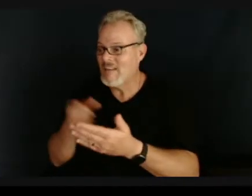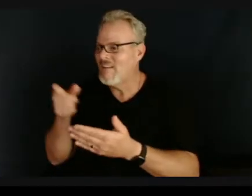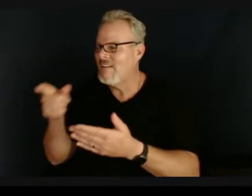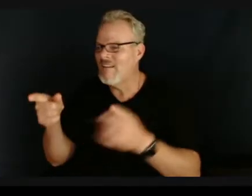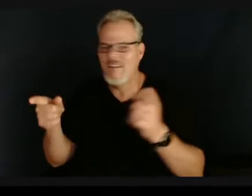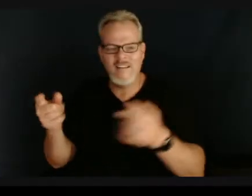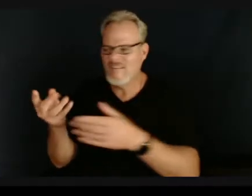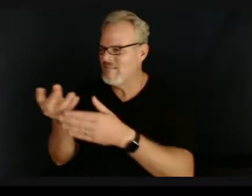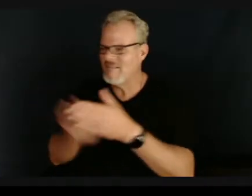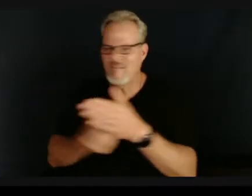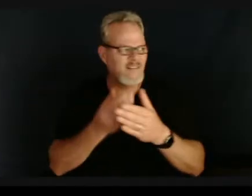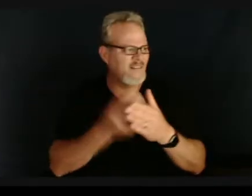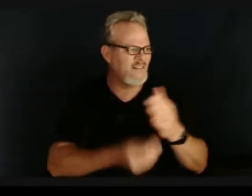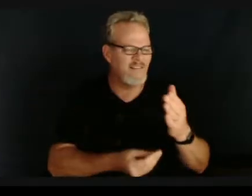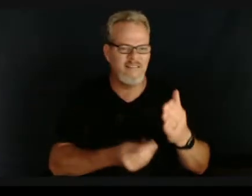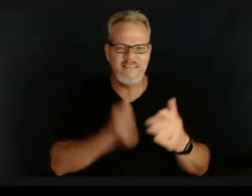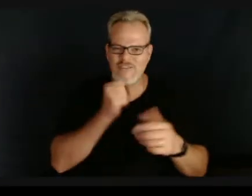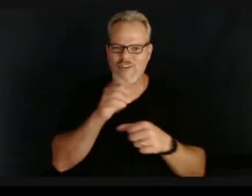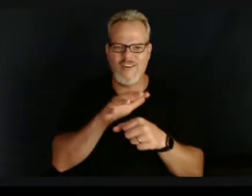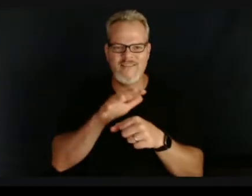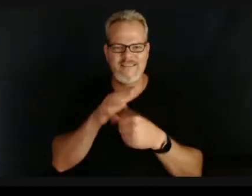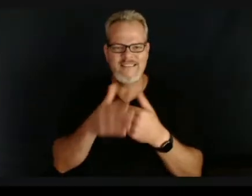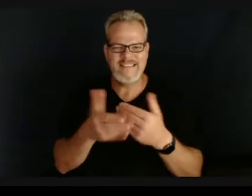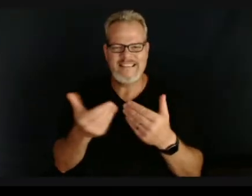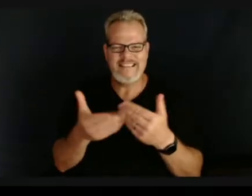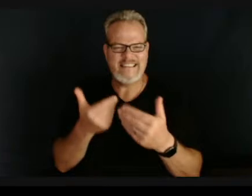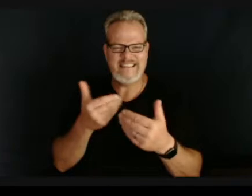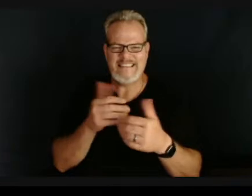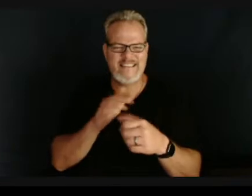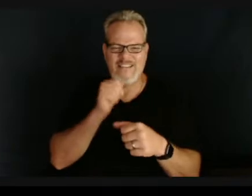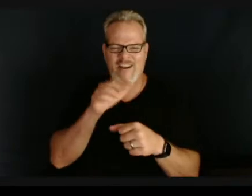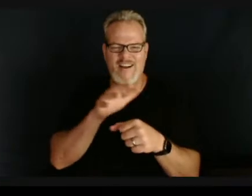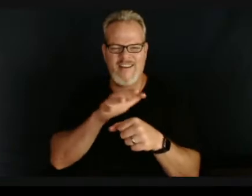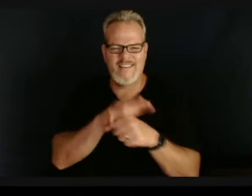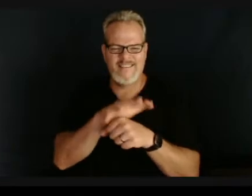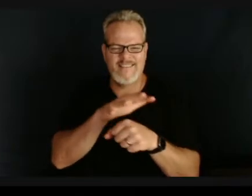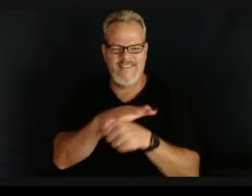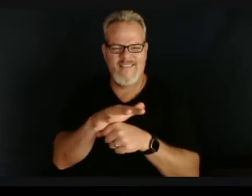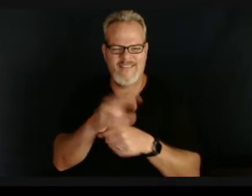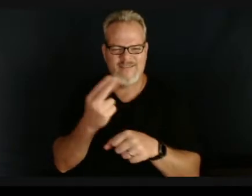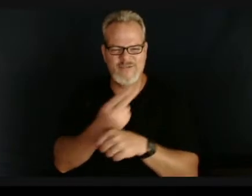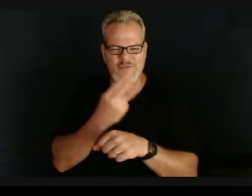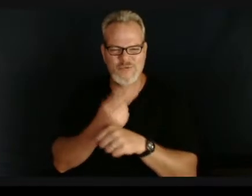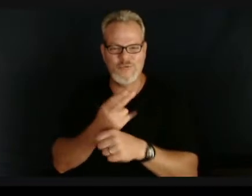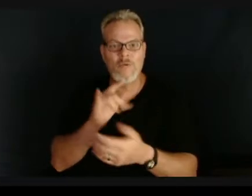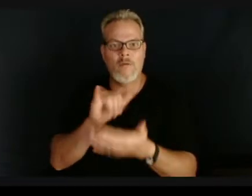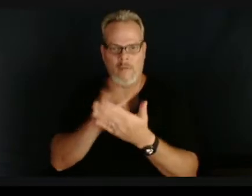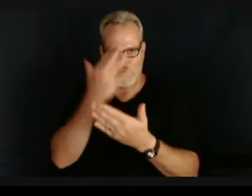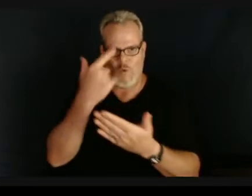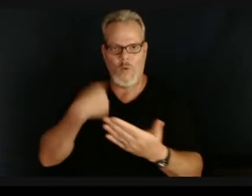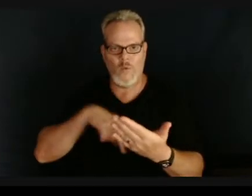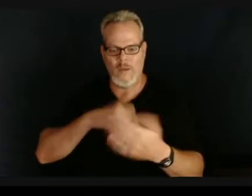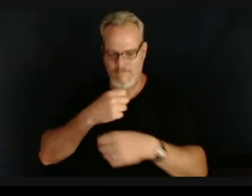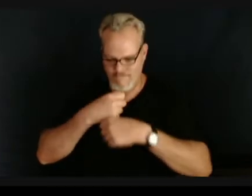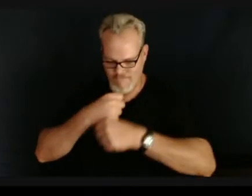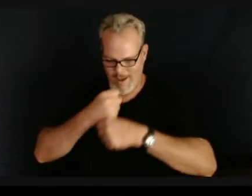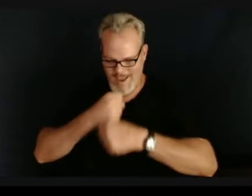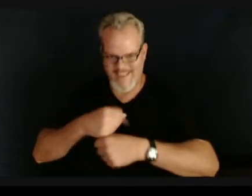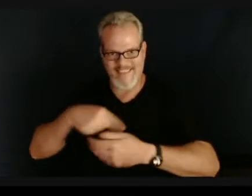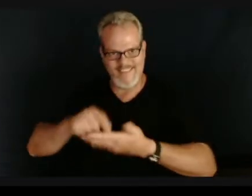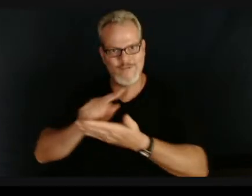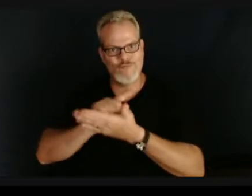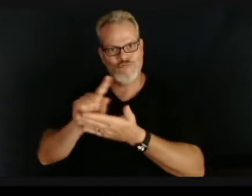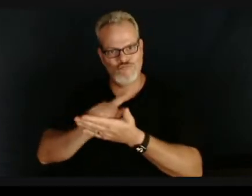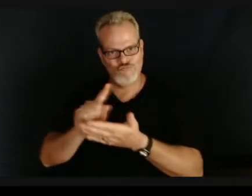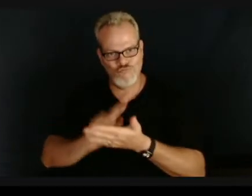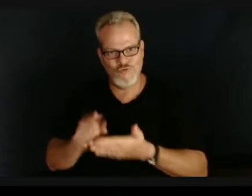easiest to use, which is why we compile things for you guys and present them to make them easier, so you don't have to go and dig through the website to